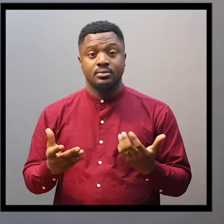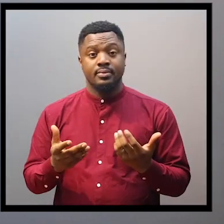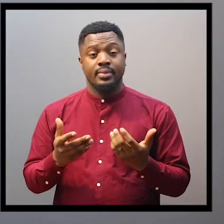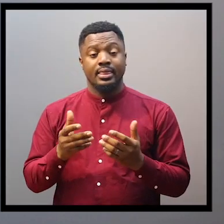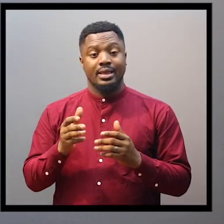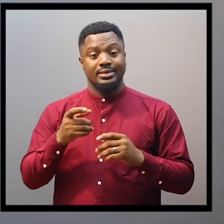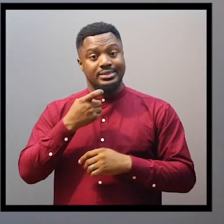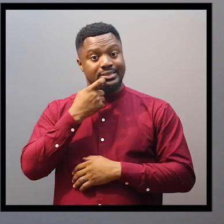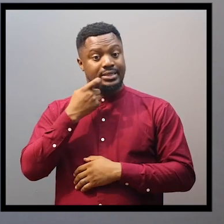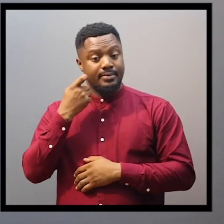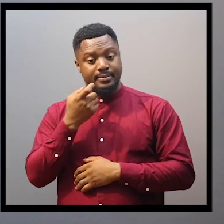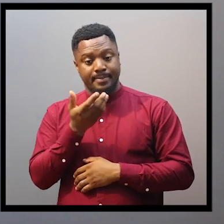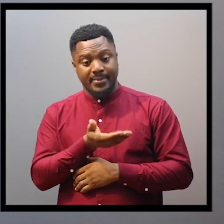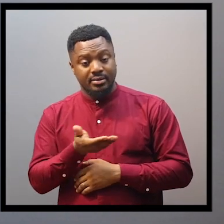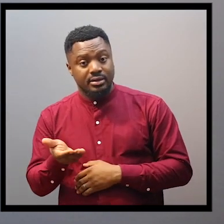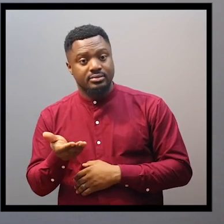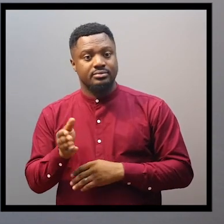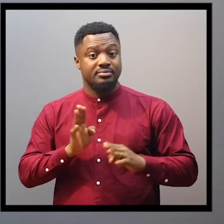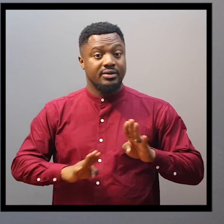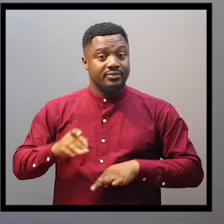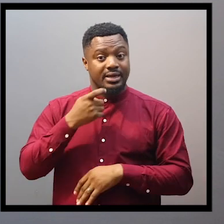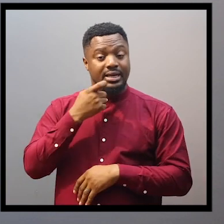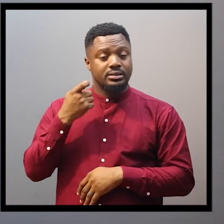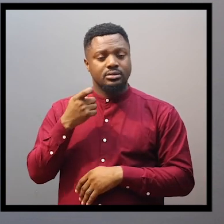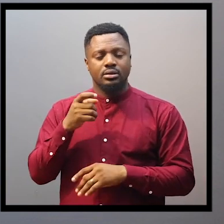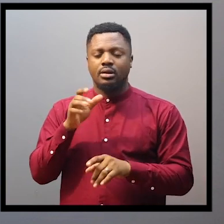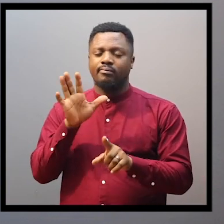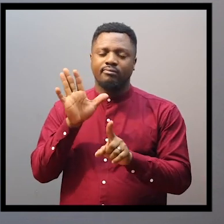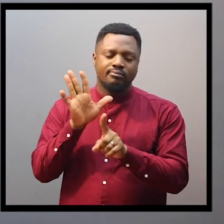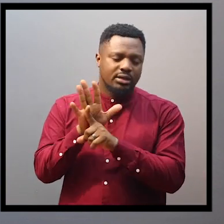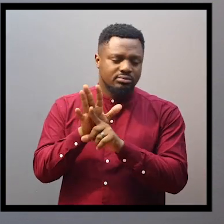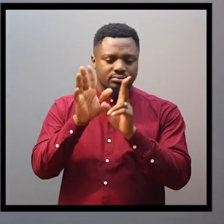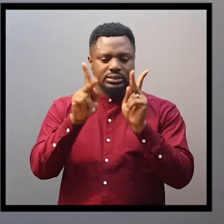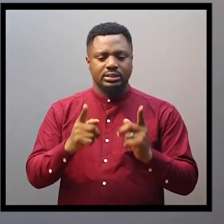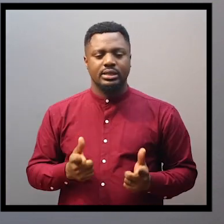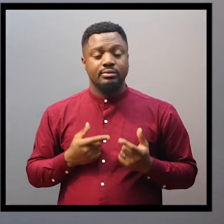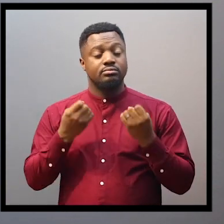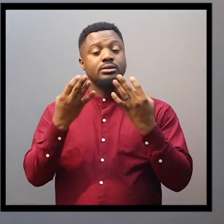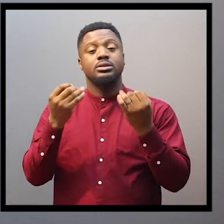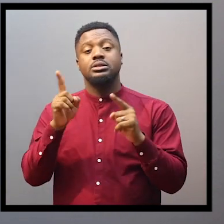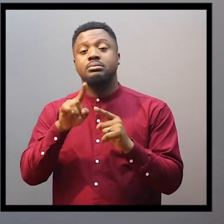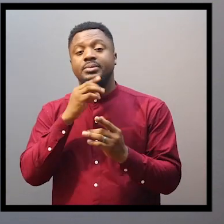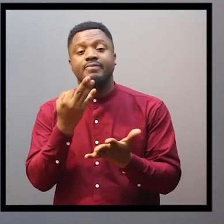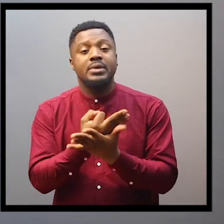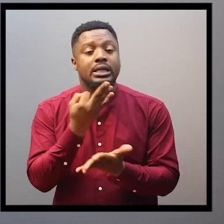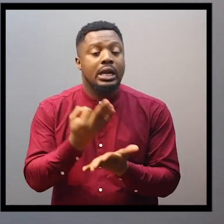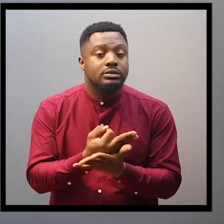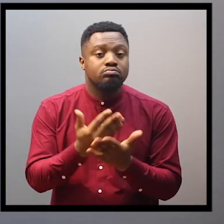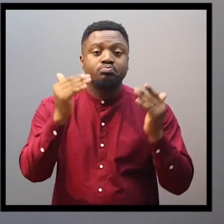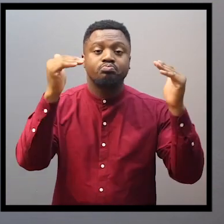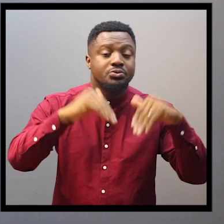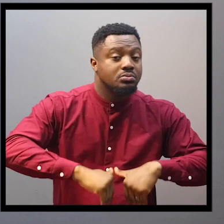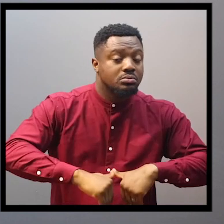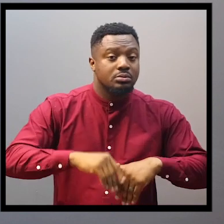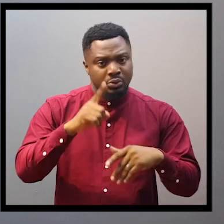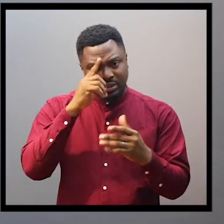Substance and behavioral addictions impact several aspects of a person's life. It may impact their finances, as the person may